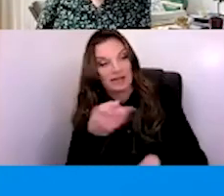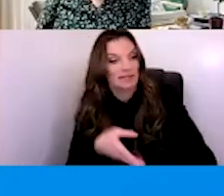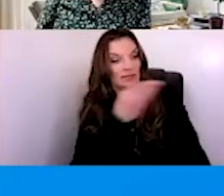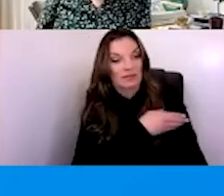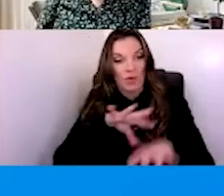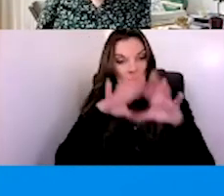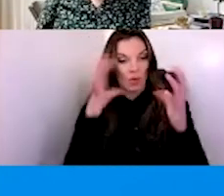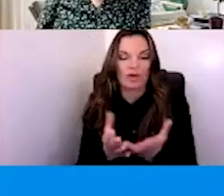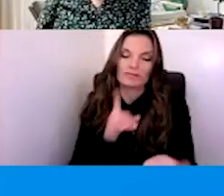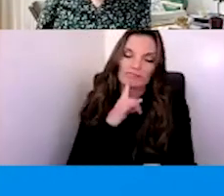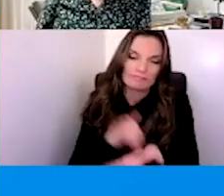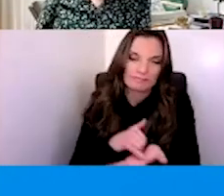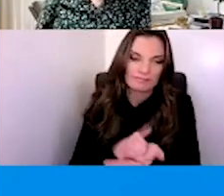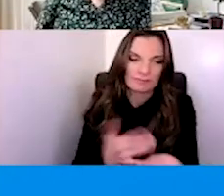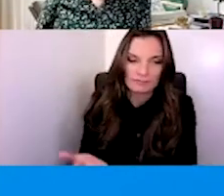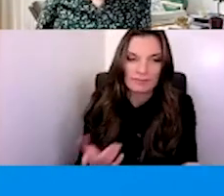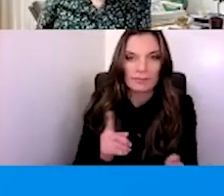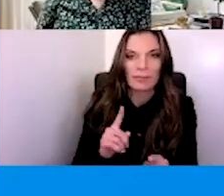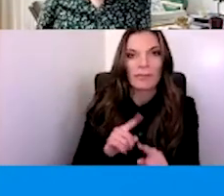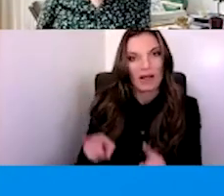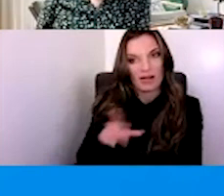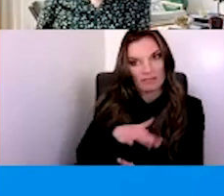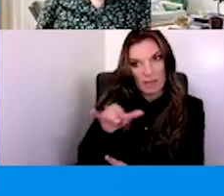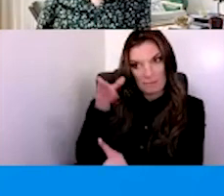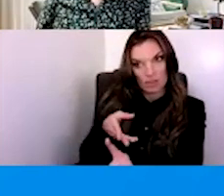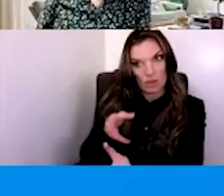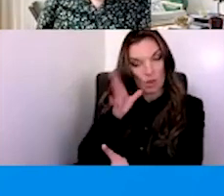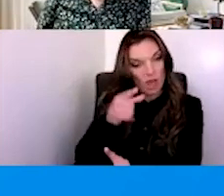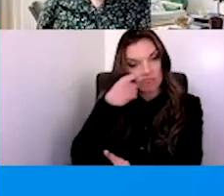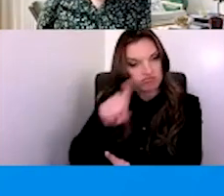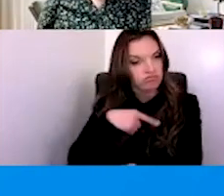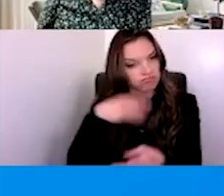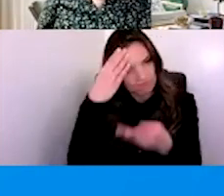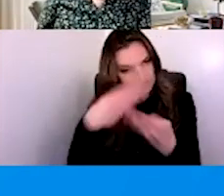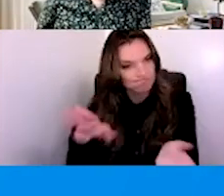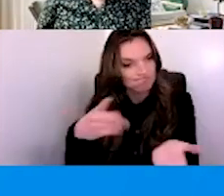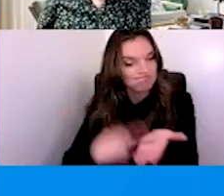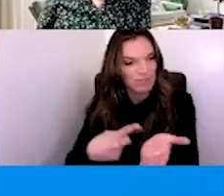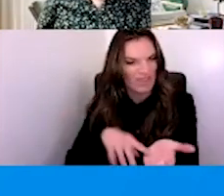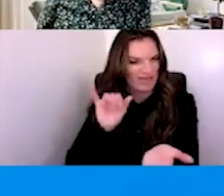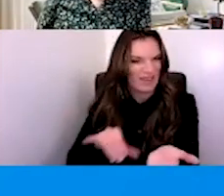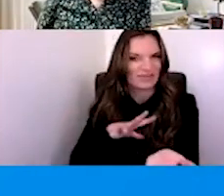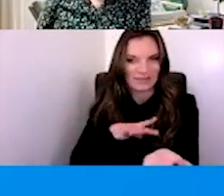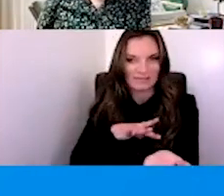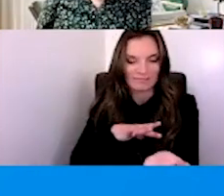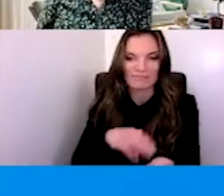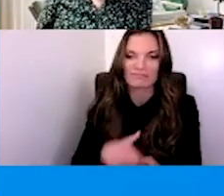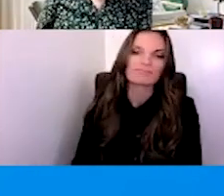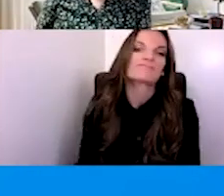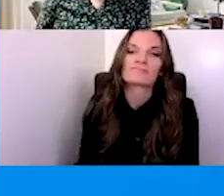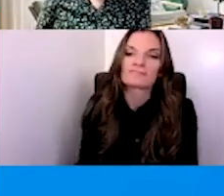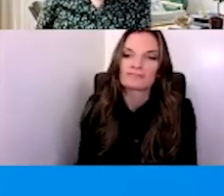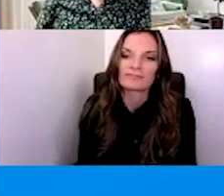a relief to know when somebody is open to talking through them with me as a parent